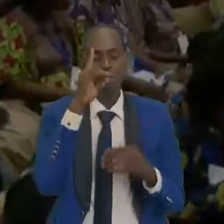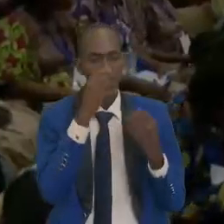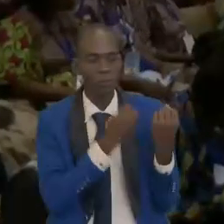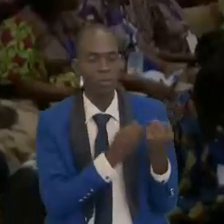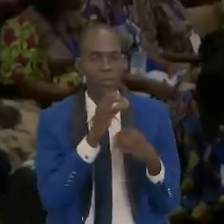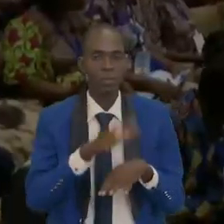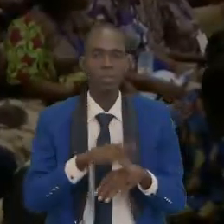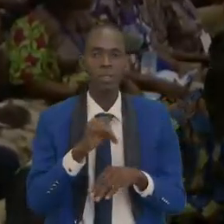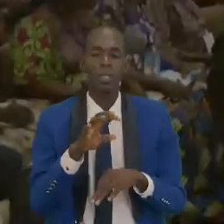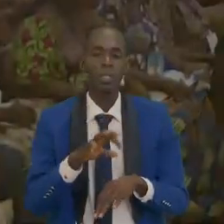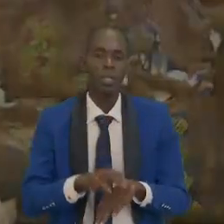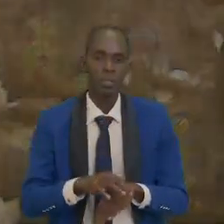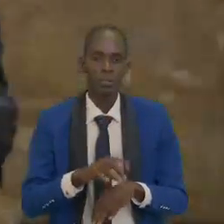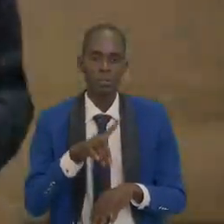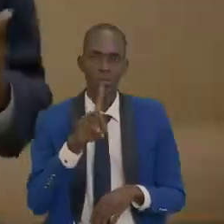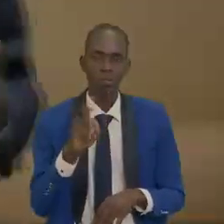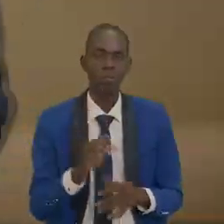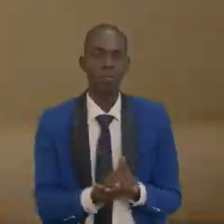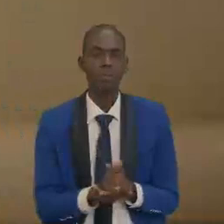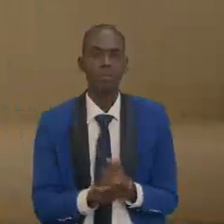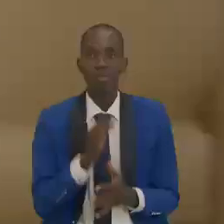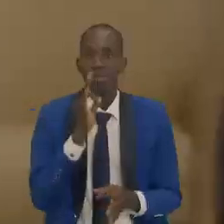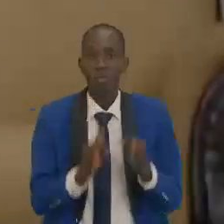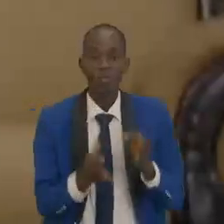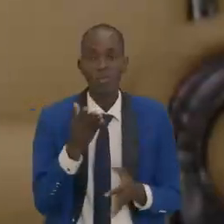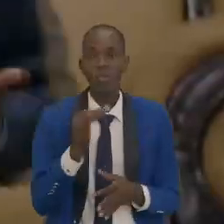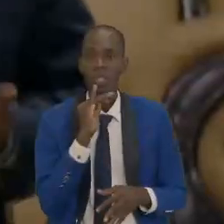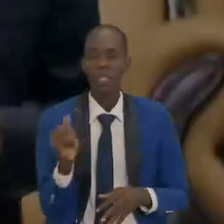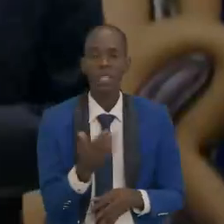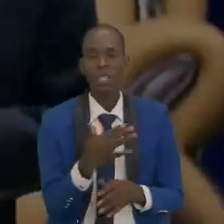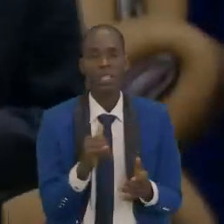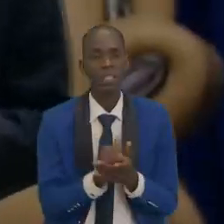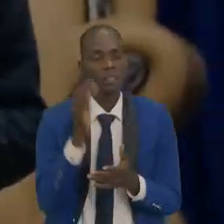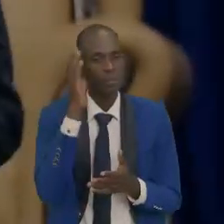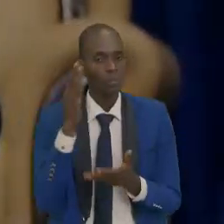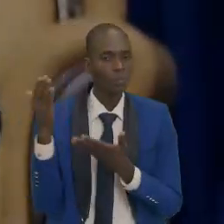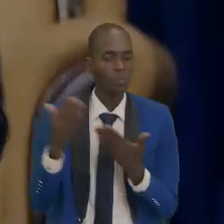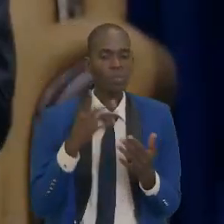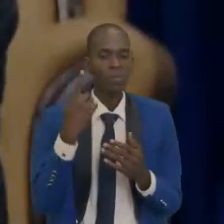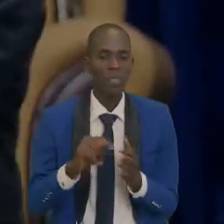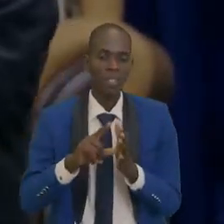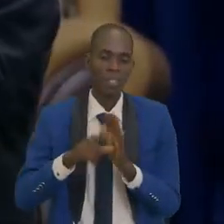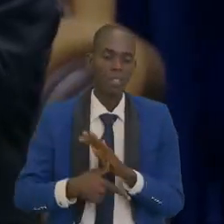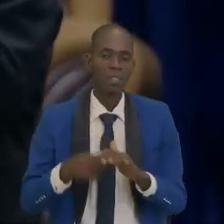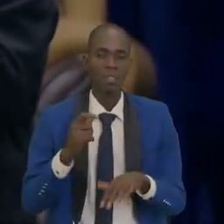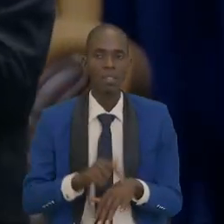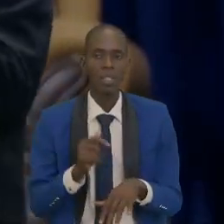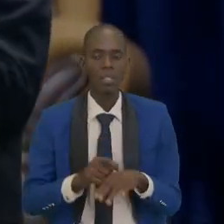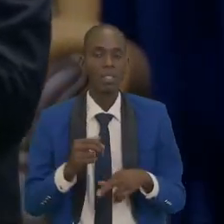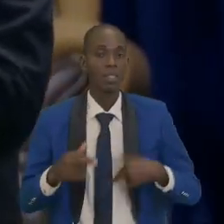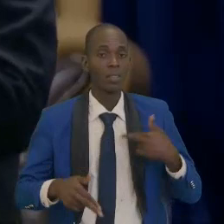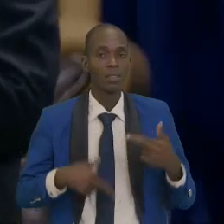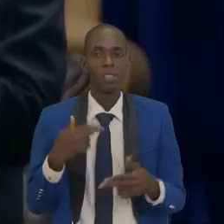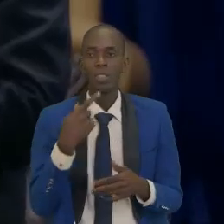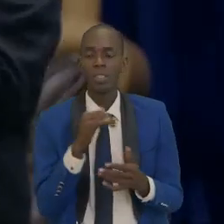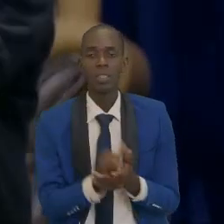Earth if there is anything that will bring the Revival it is the fears